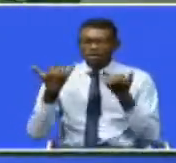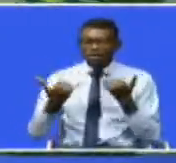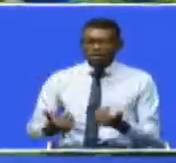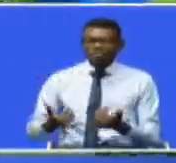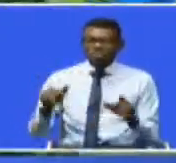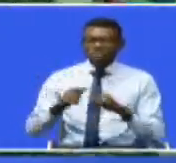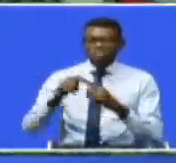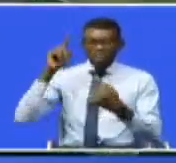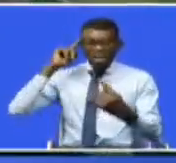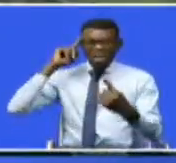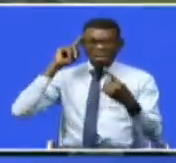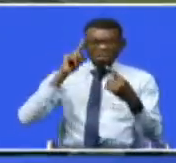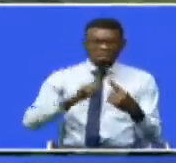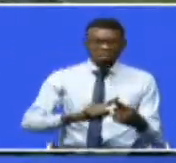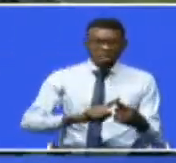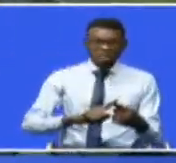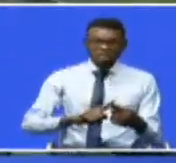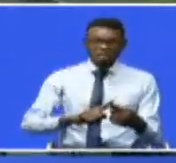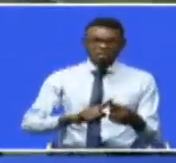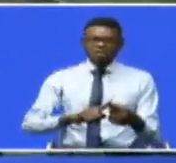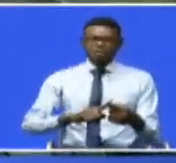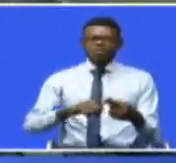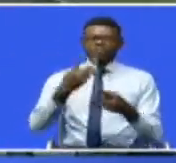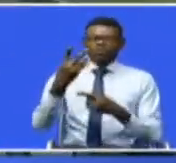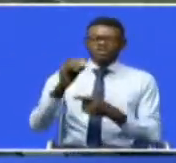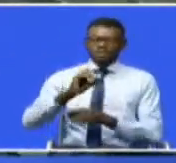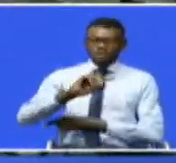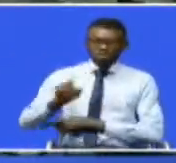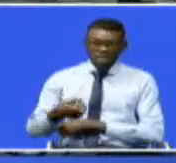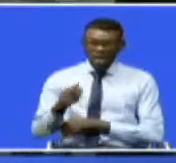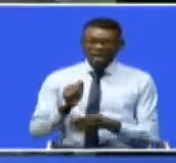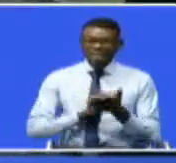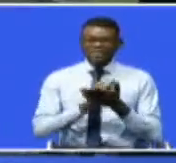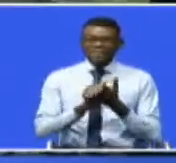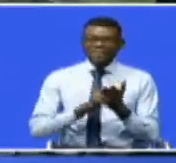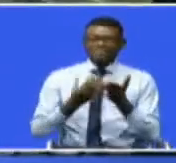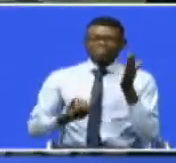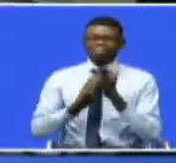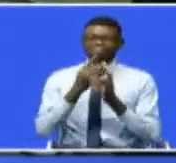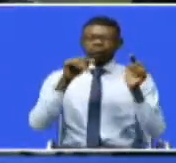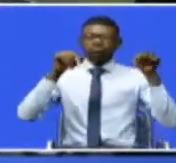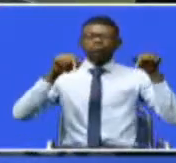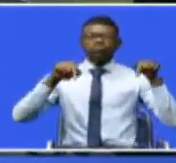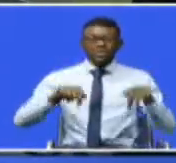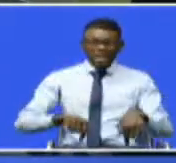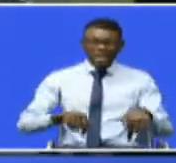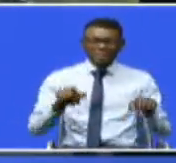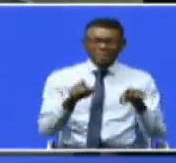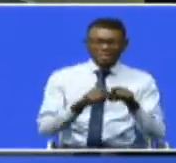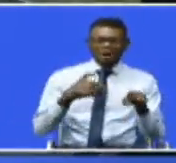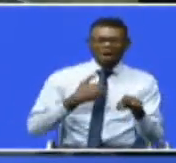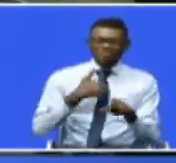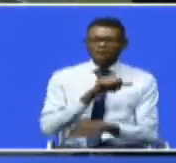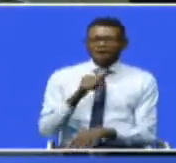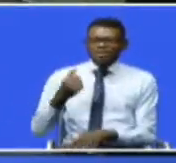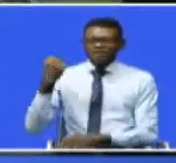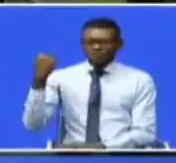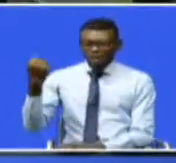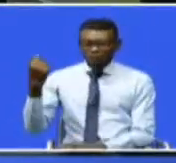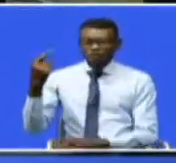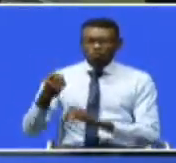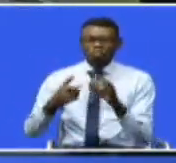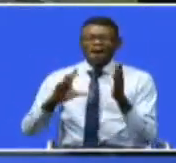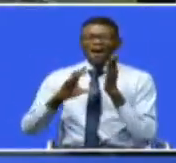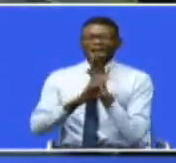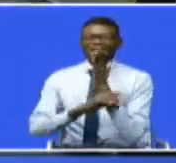kunuia kufikia 40,000 kwenye siku zijazo. Treni iliyozinduliwa leo ni miongoni mwa treni tano za kwanza kutoka Uhispania na